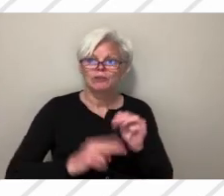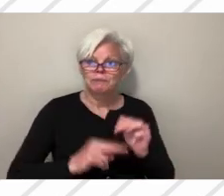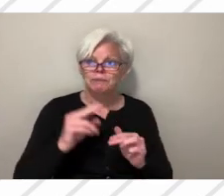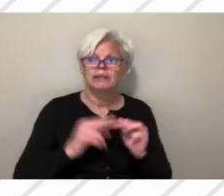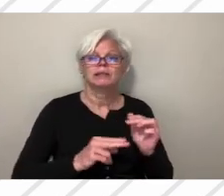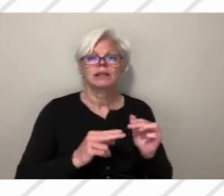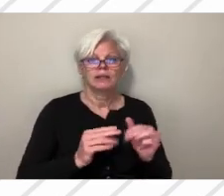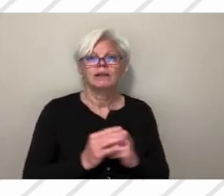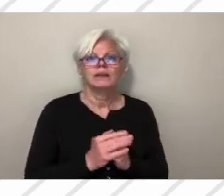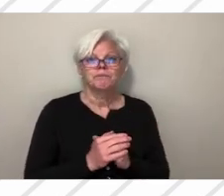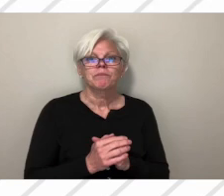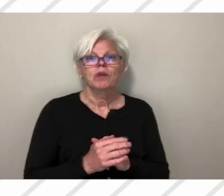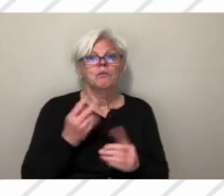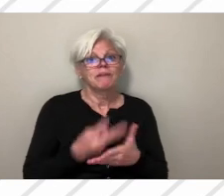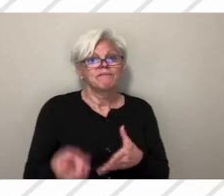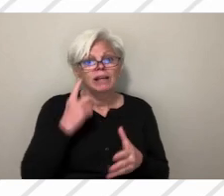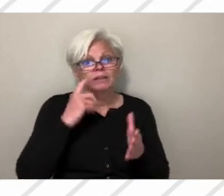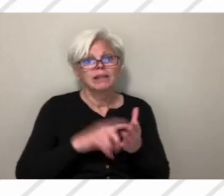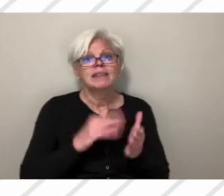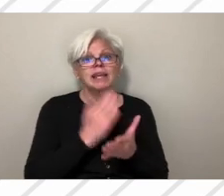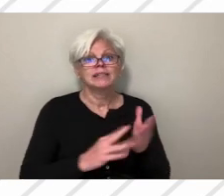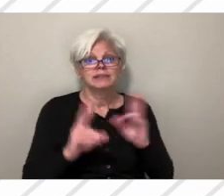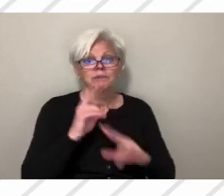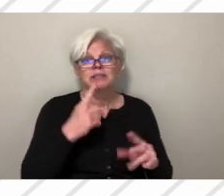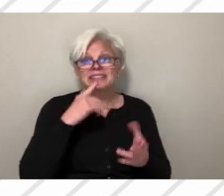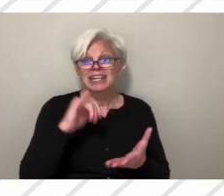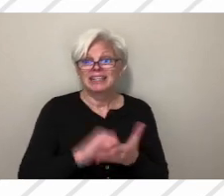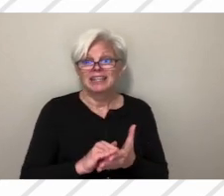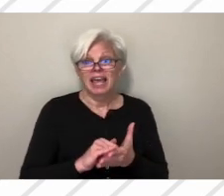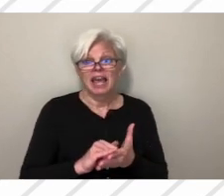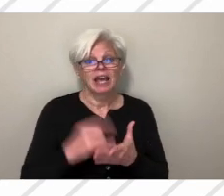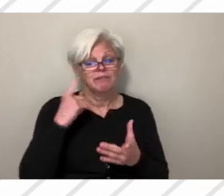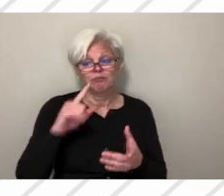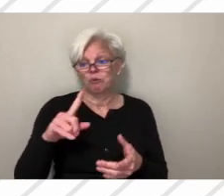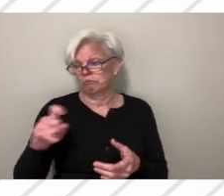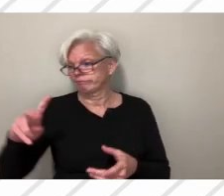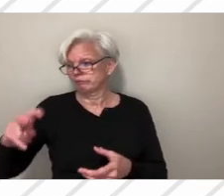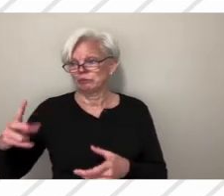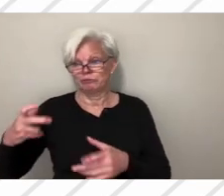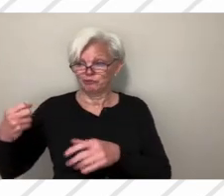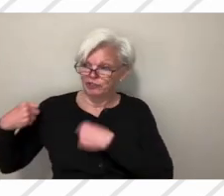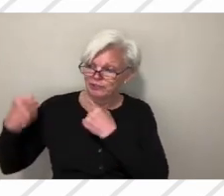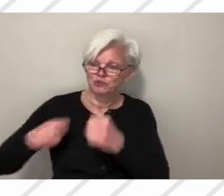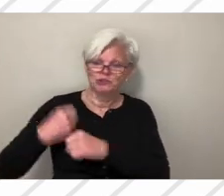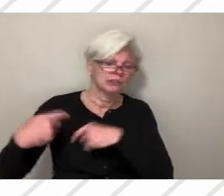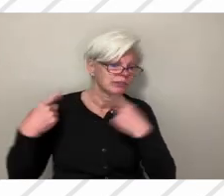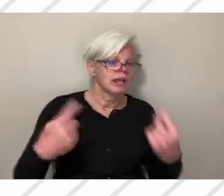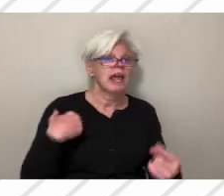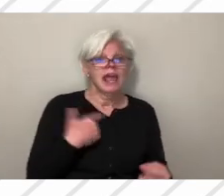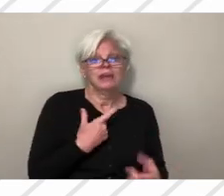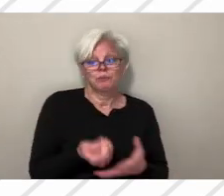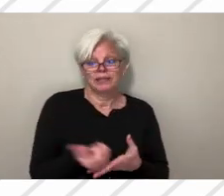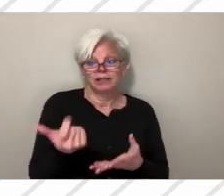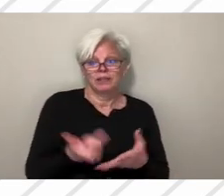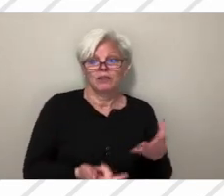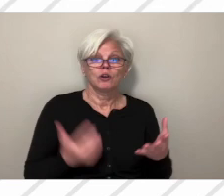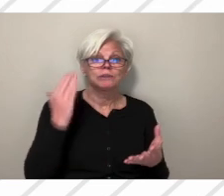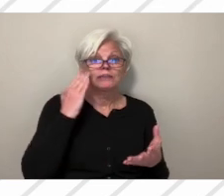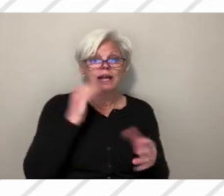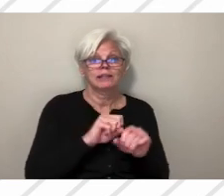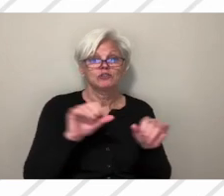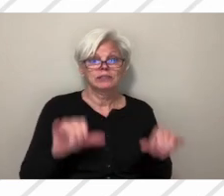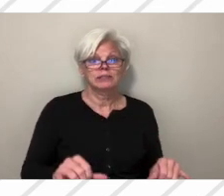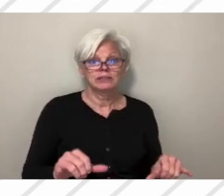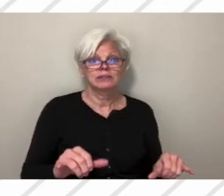to recognize is that some people have been saying this for centuries. And we're excluding those knowledge systems that have